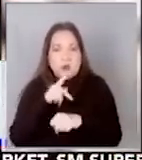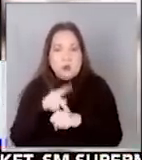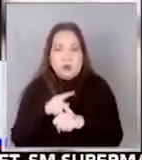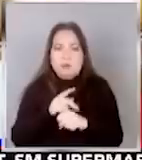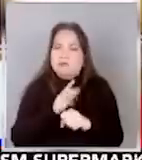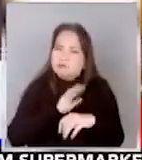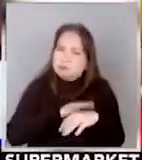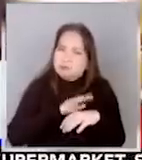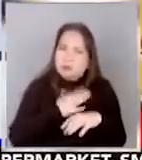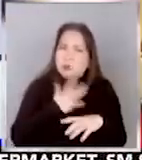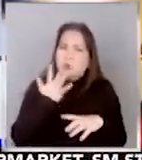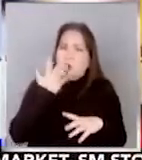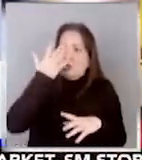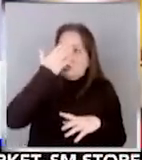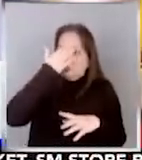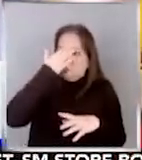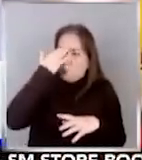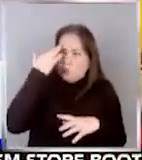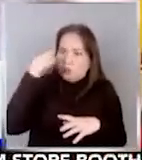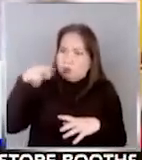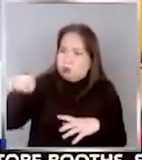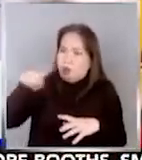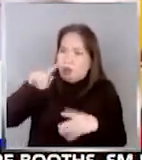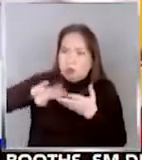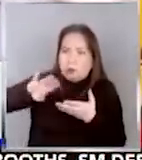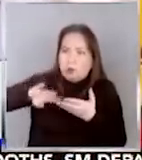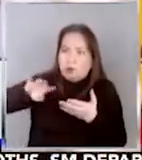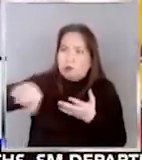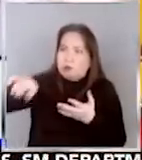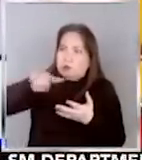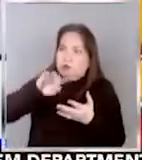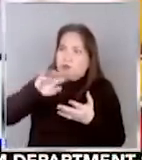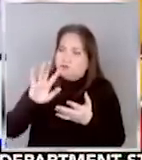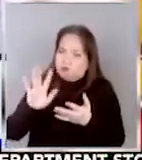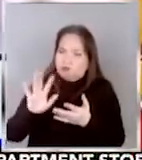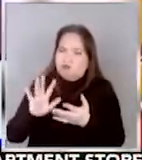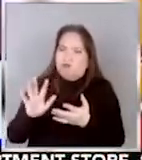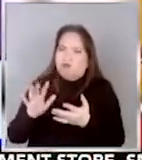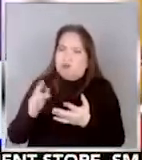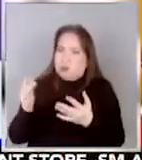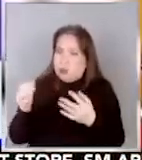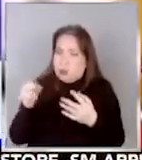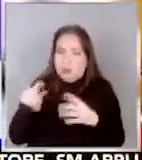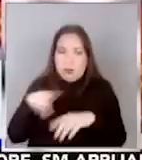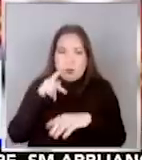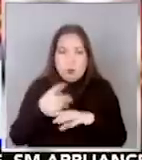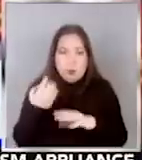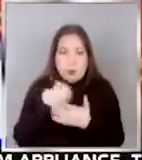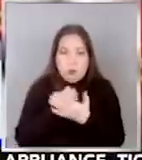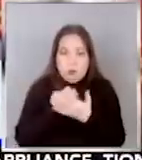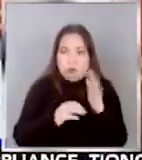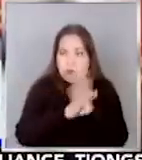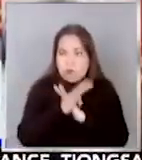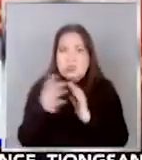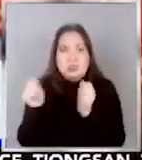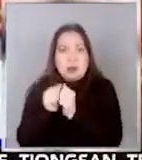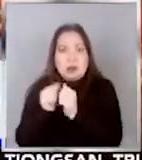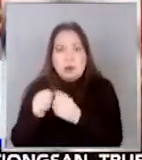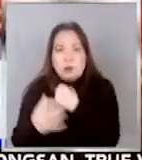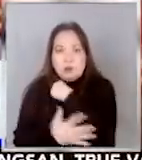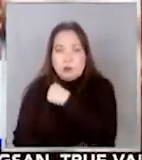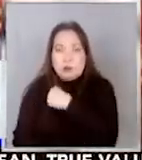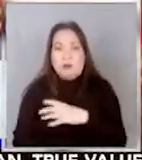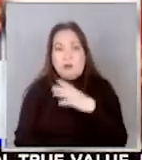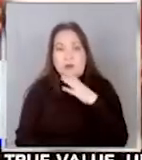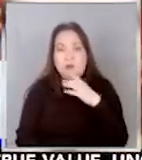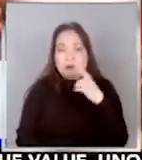pag-unlad ng bansa. To our friends from the diplomatic community, may we continue to strengthen the bond of our countries